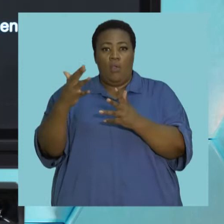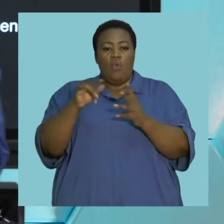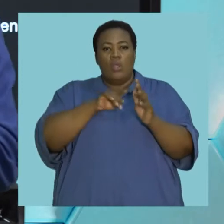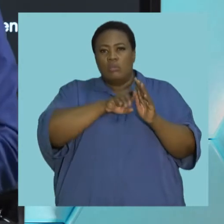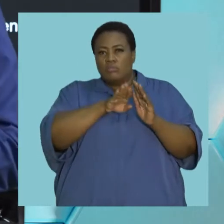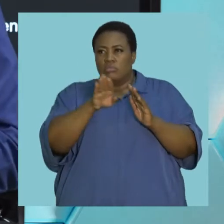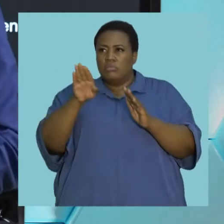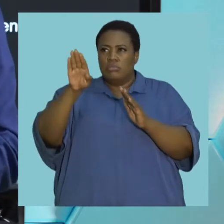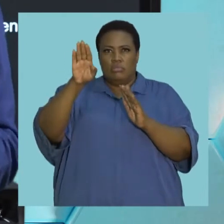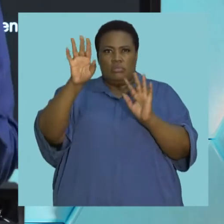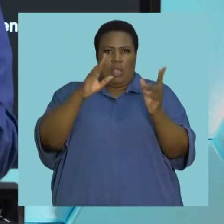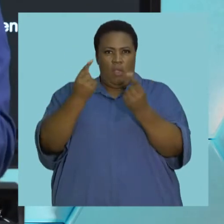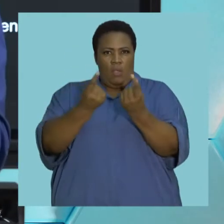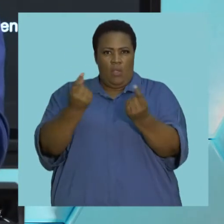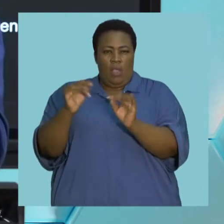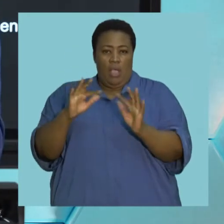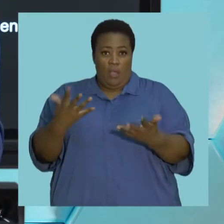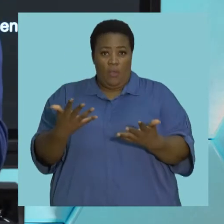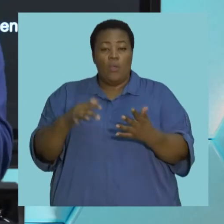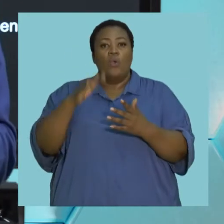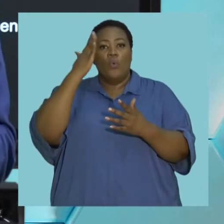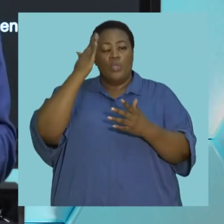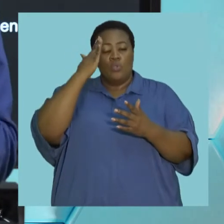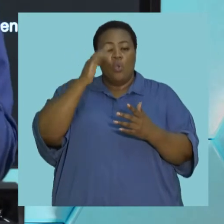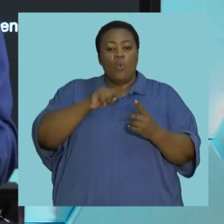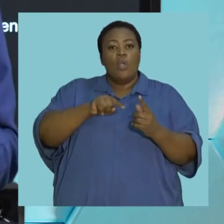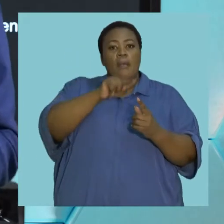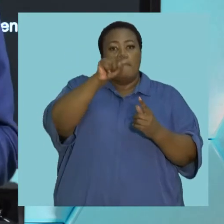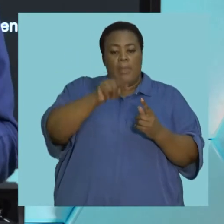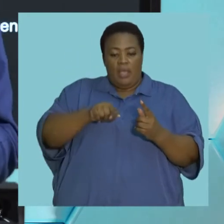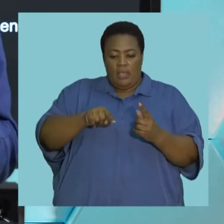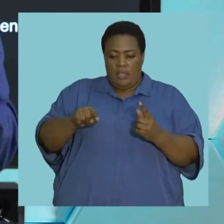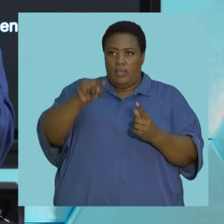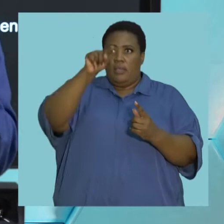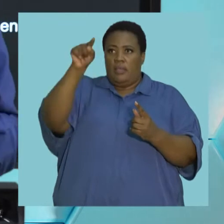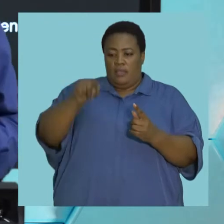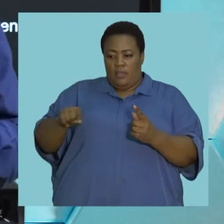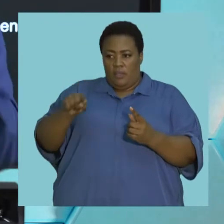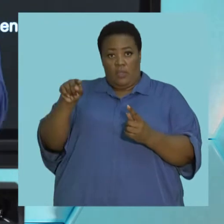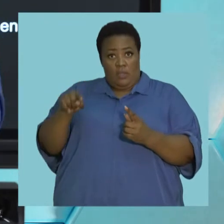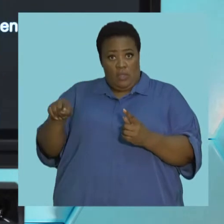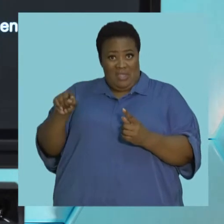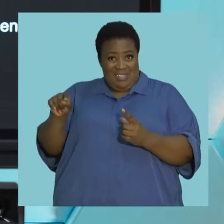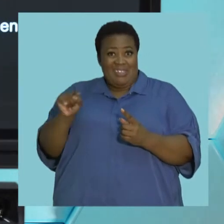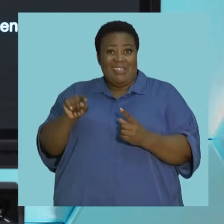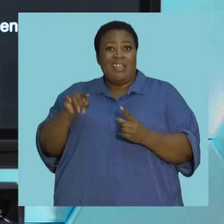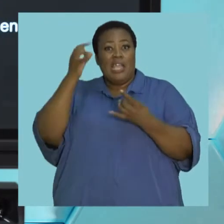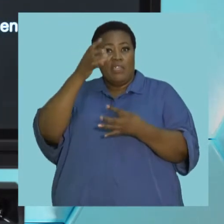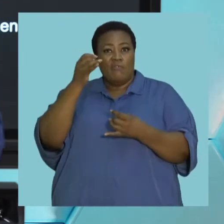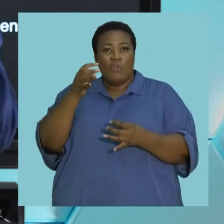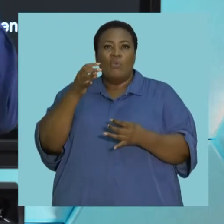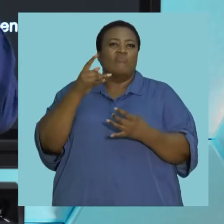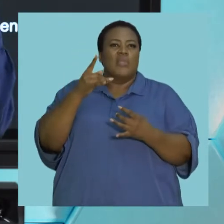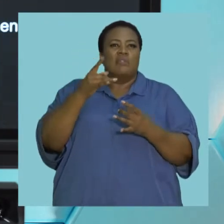continuous basis. We also know that there are bar graphs, and bar graphs tend to be information that is non-consistent